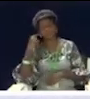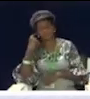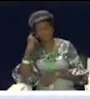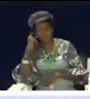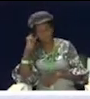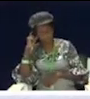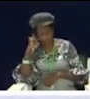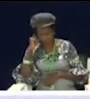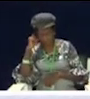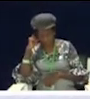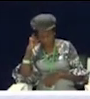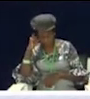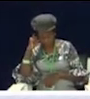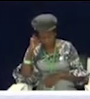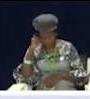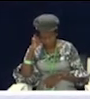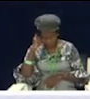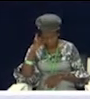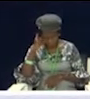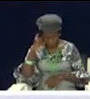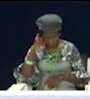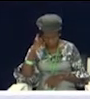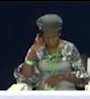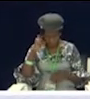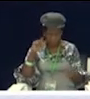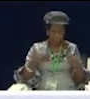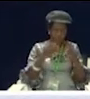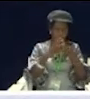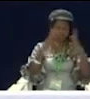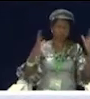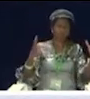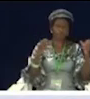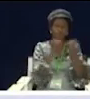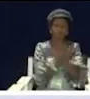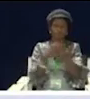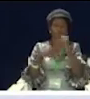How much love of God